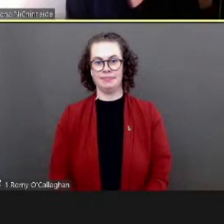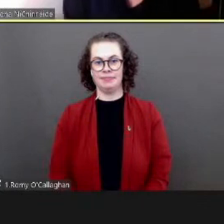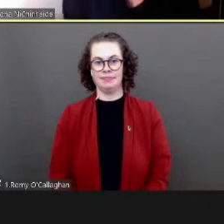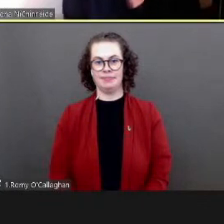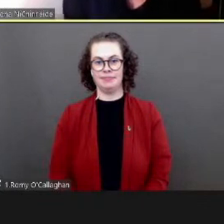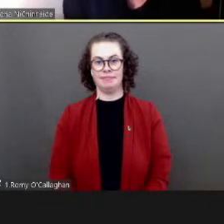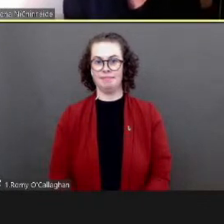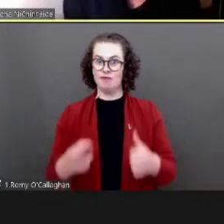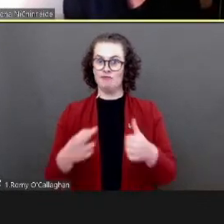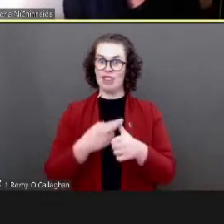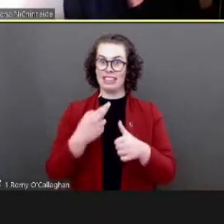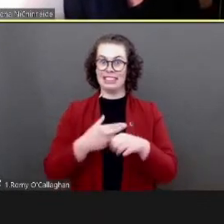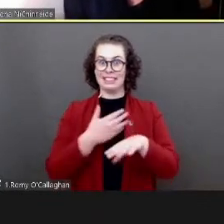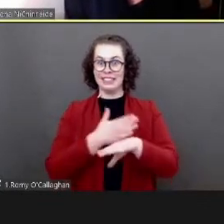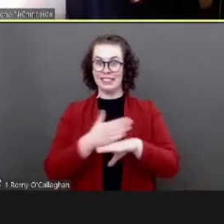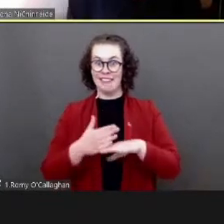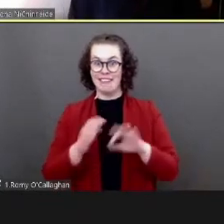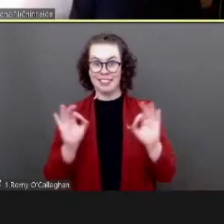Ready to go?